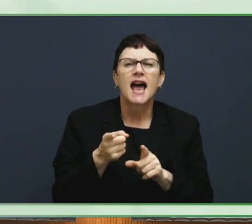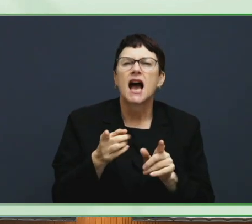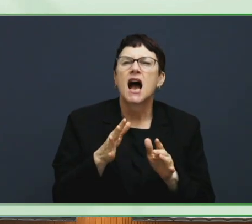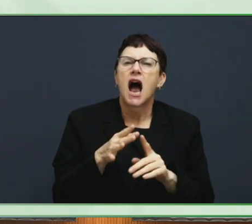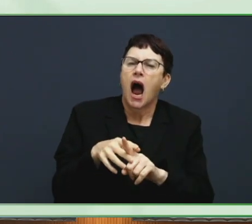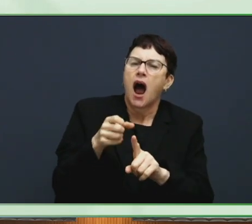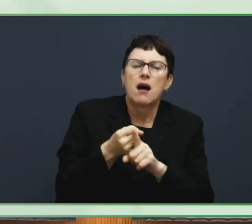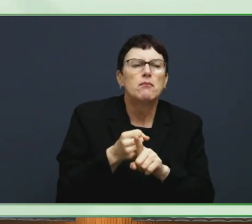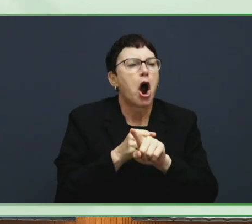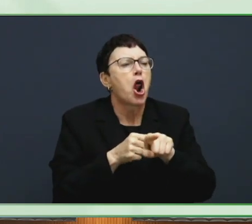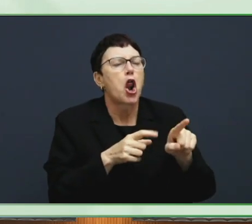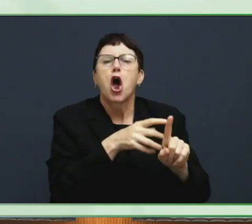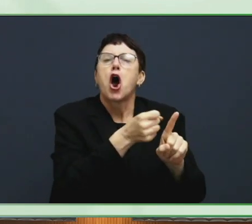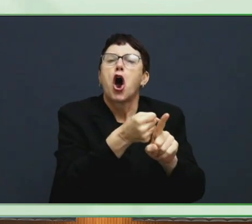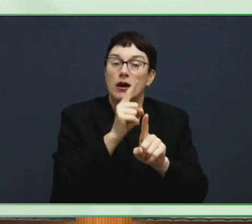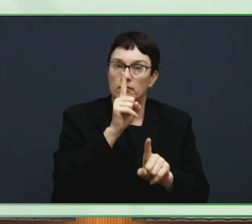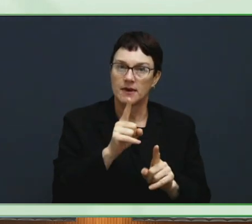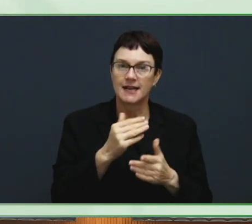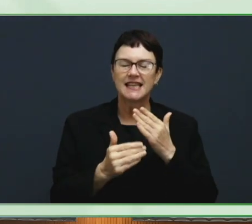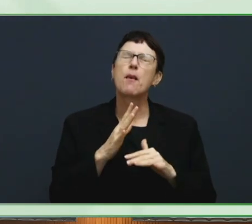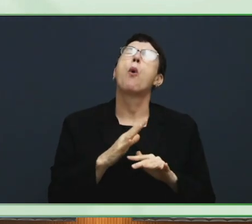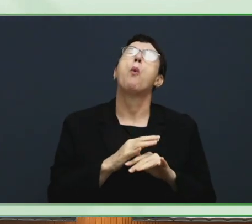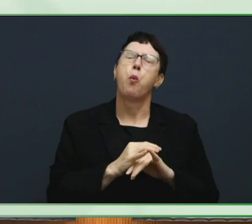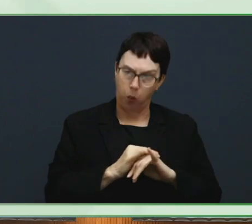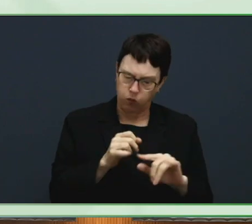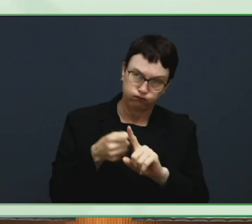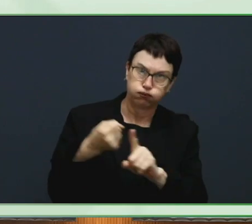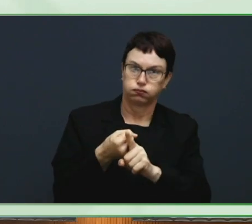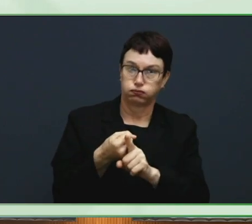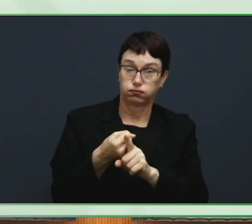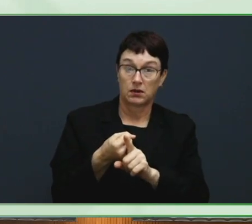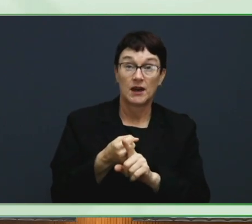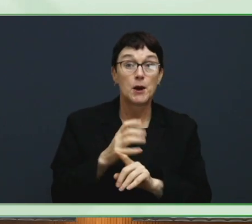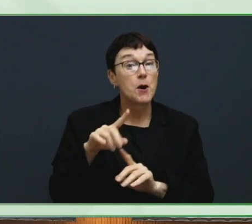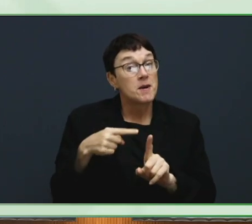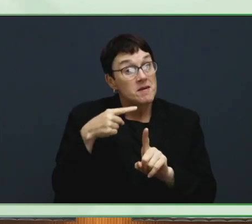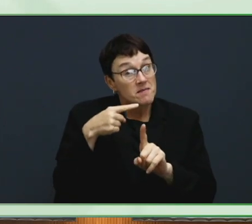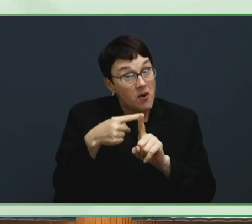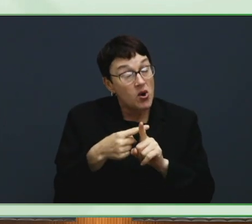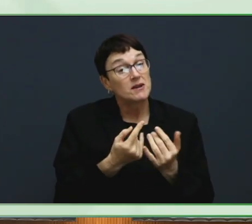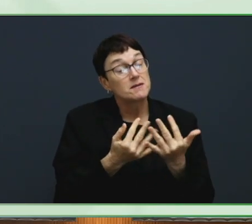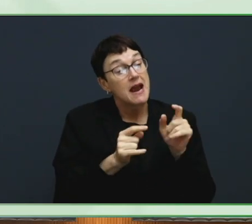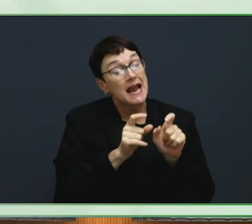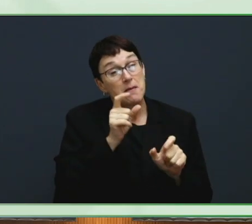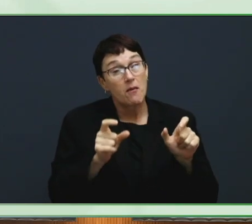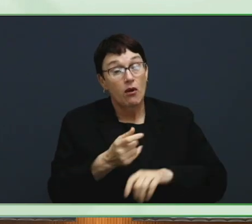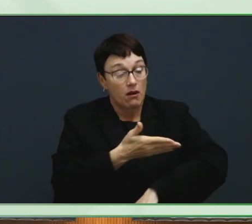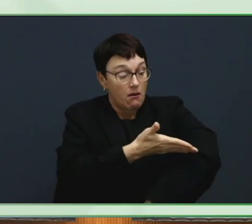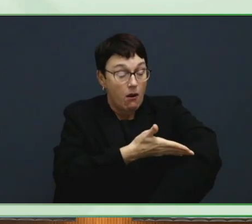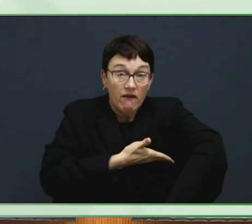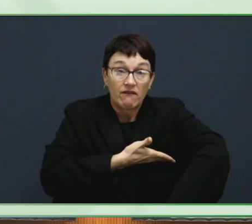Unfortunately, there were many amputees. So there were